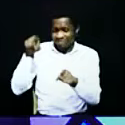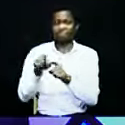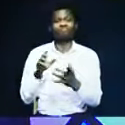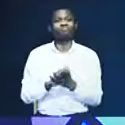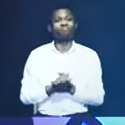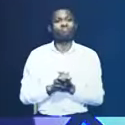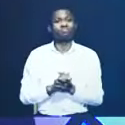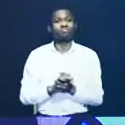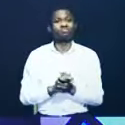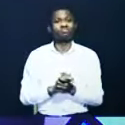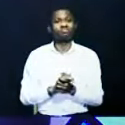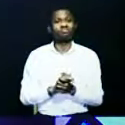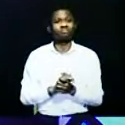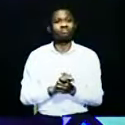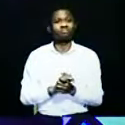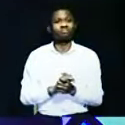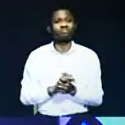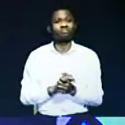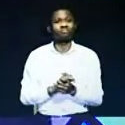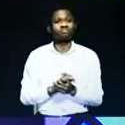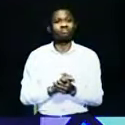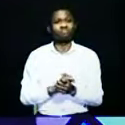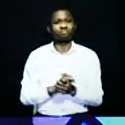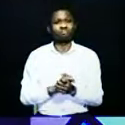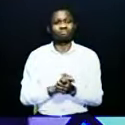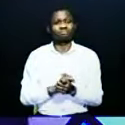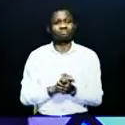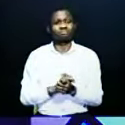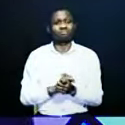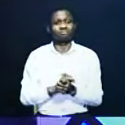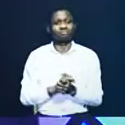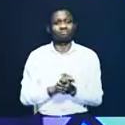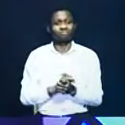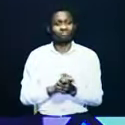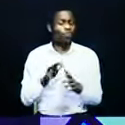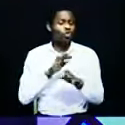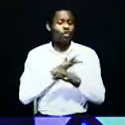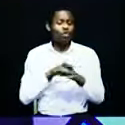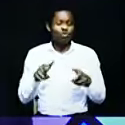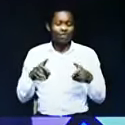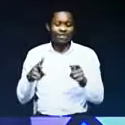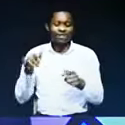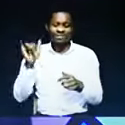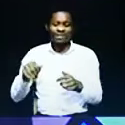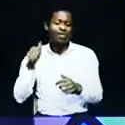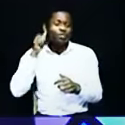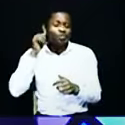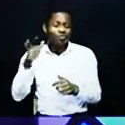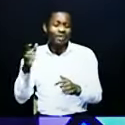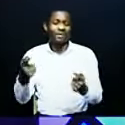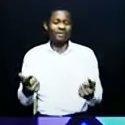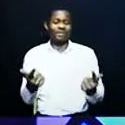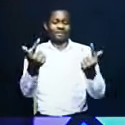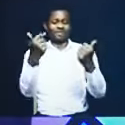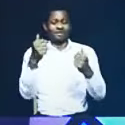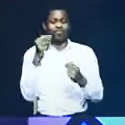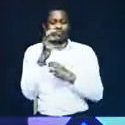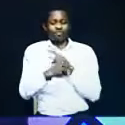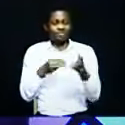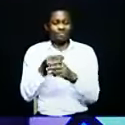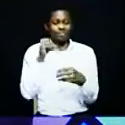Absalom. So don't let her come back into this life to teach us lessons. You see, the Bible said that